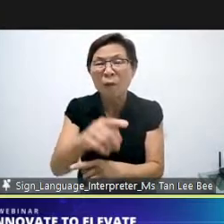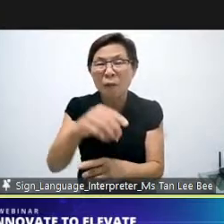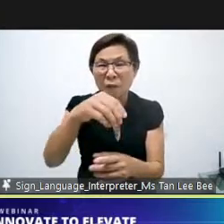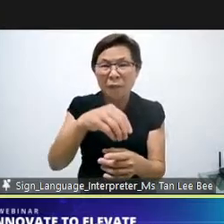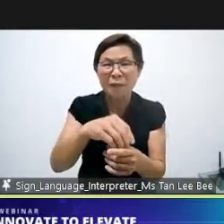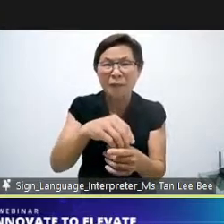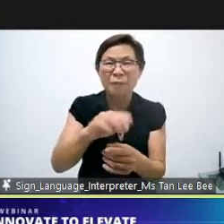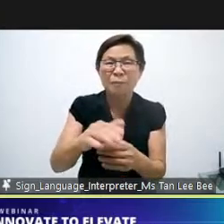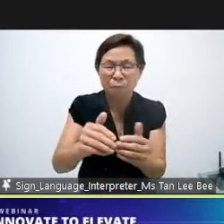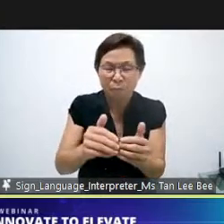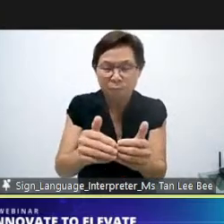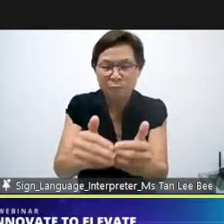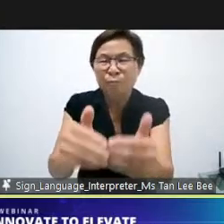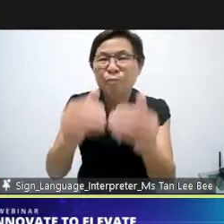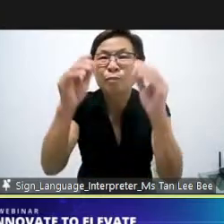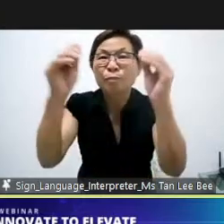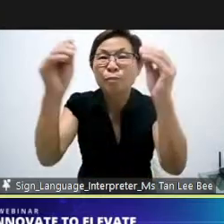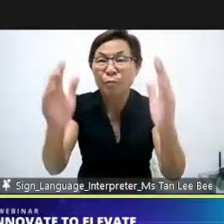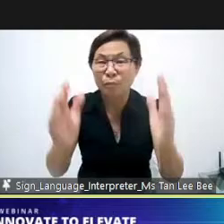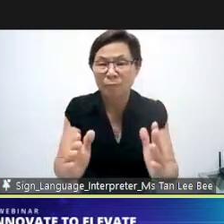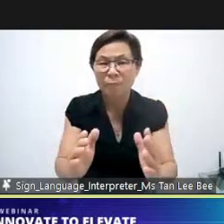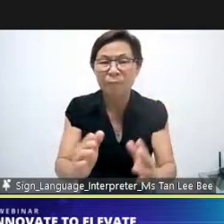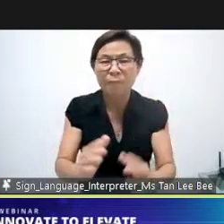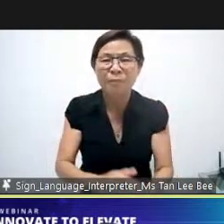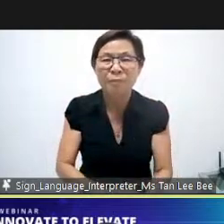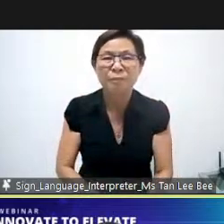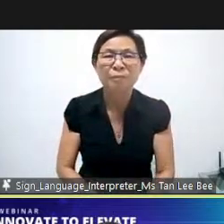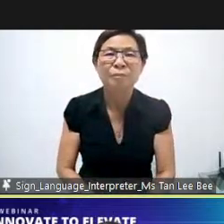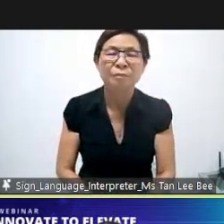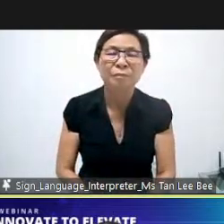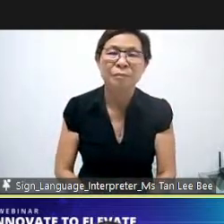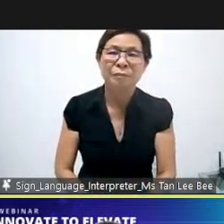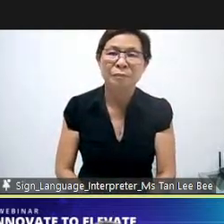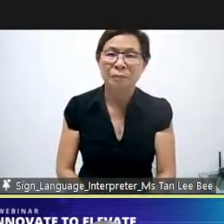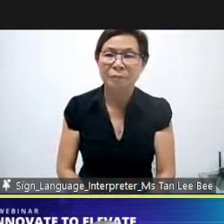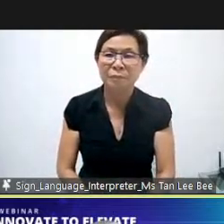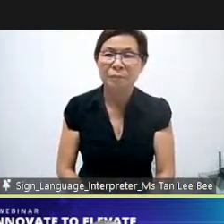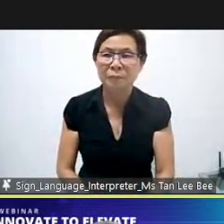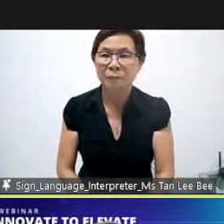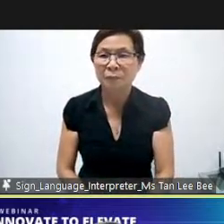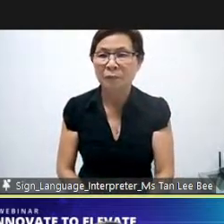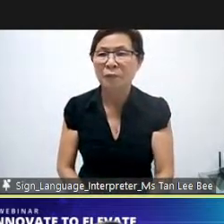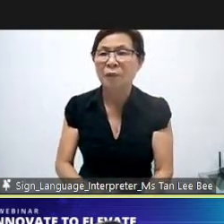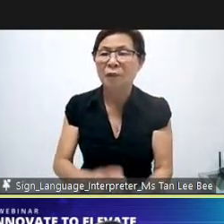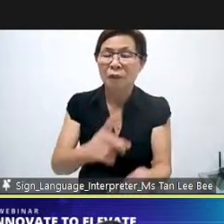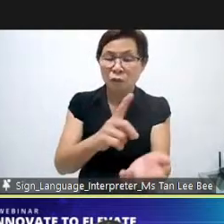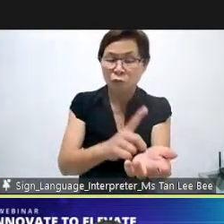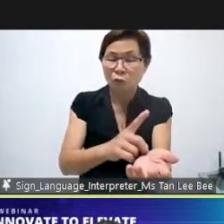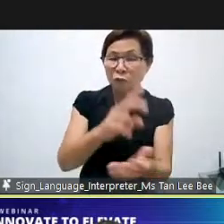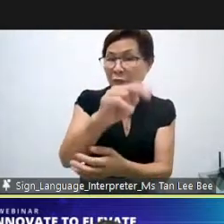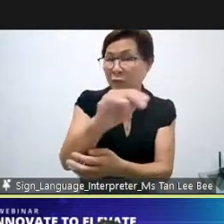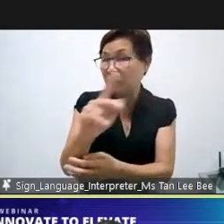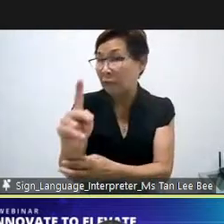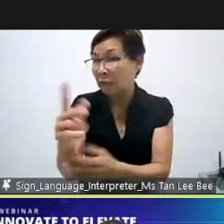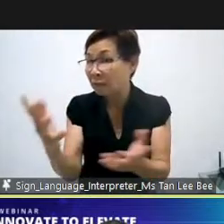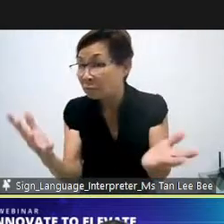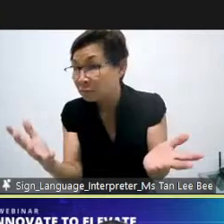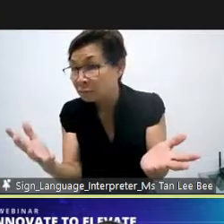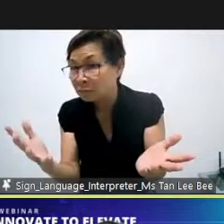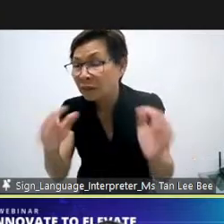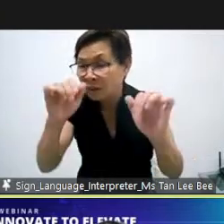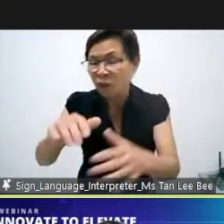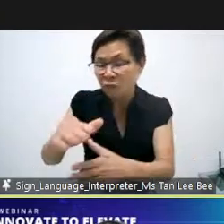which progressive educators think of this process. So, Associate Professor Dr. Nik, what do you think of this? Can you